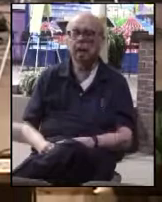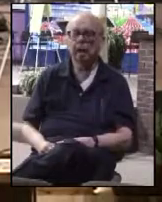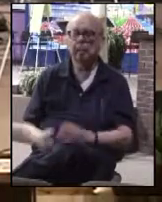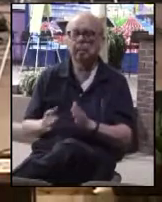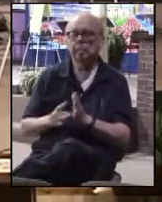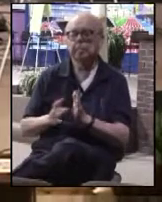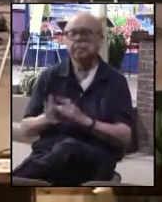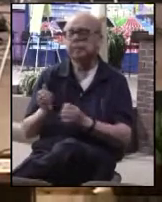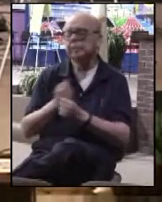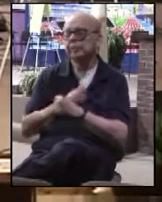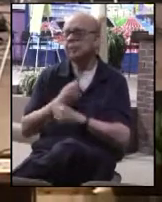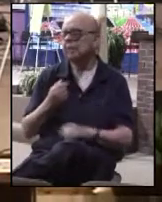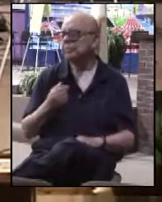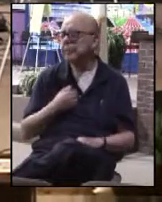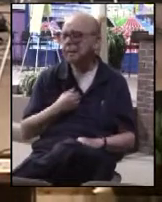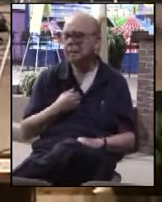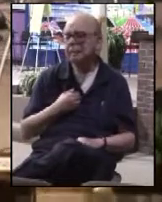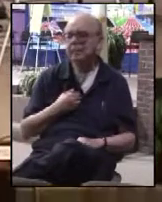says Jesus loves me